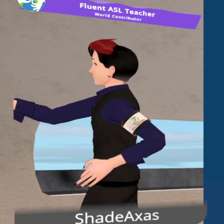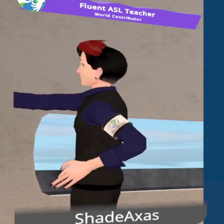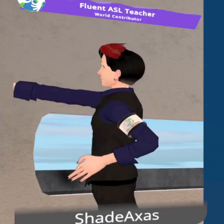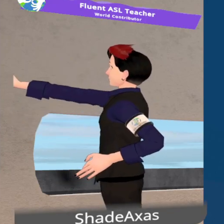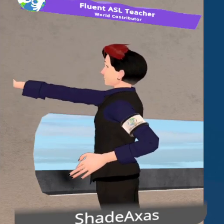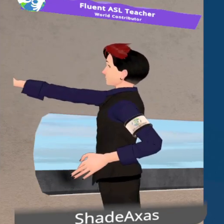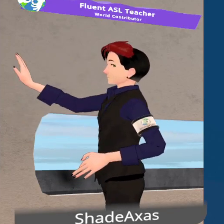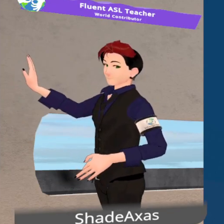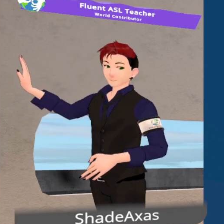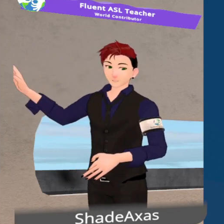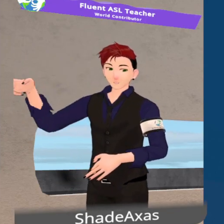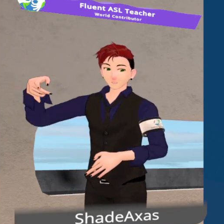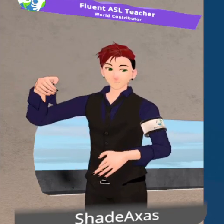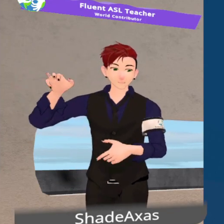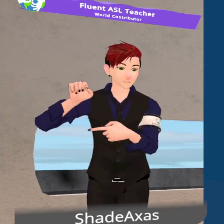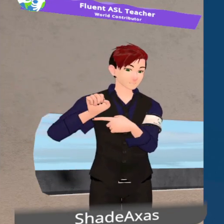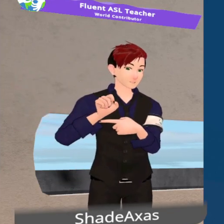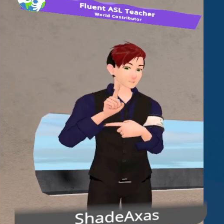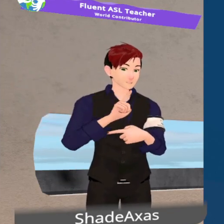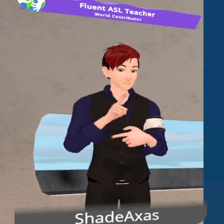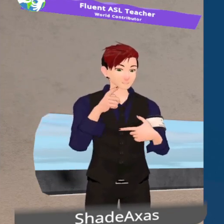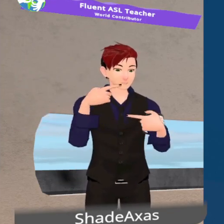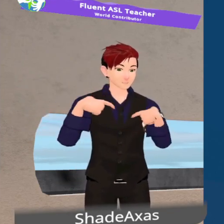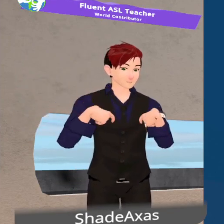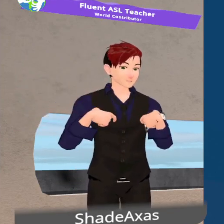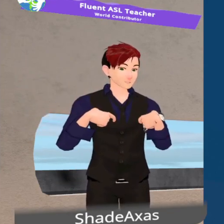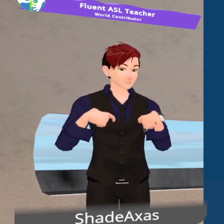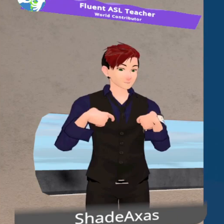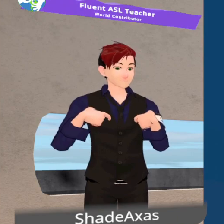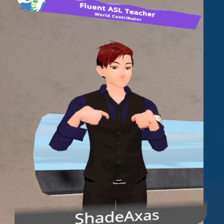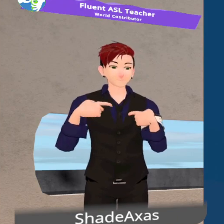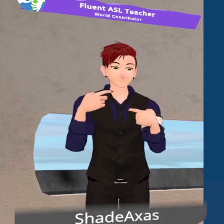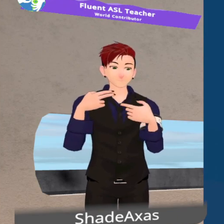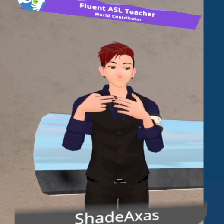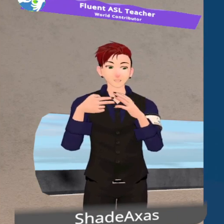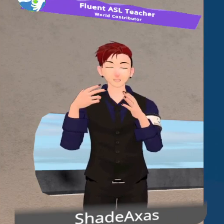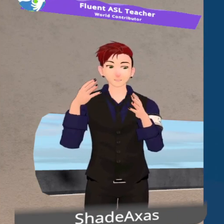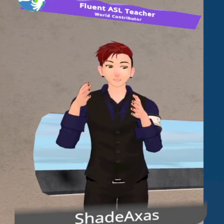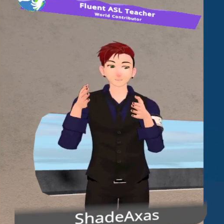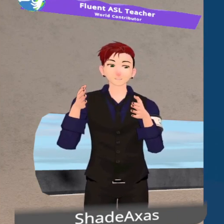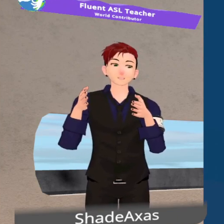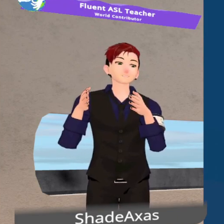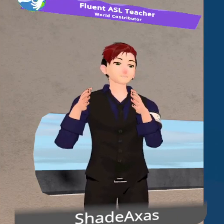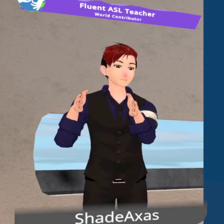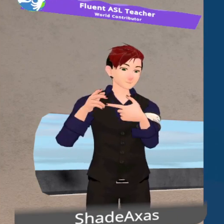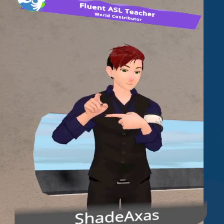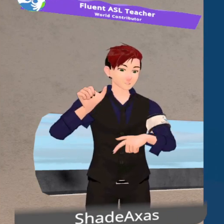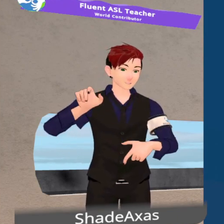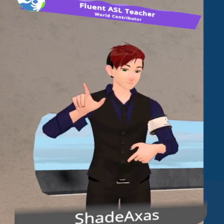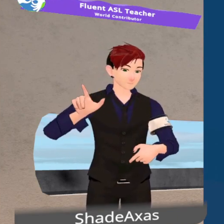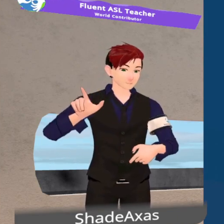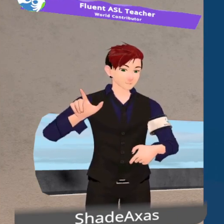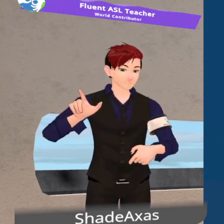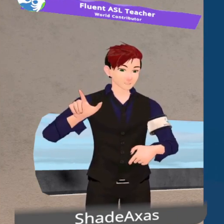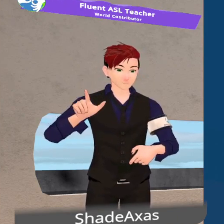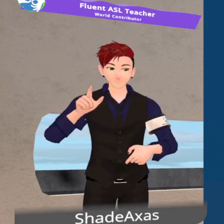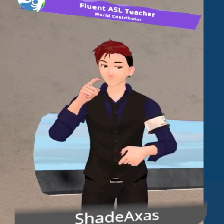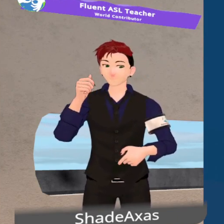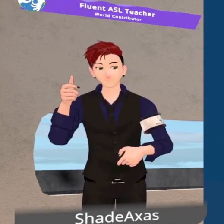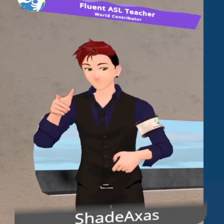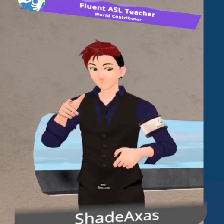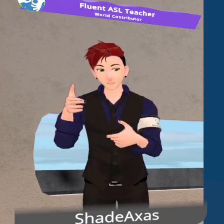thing. So PSE is really, for me, I think of it as the road to